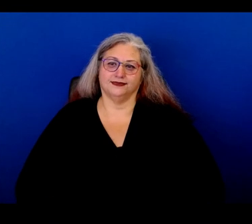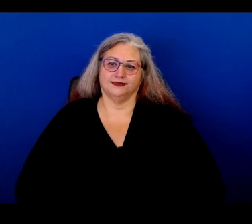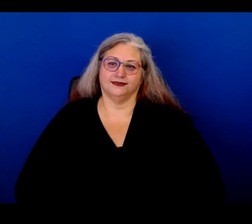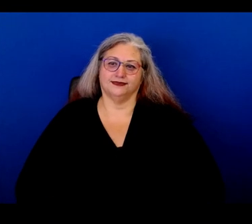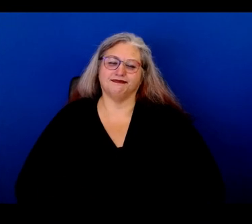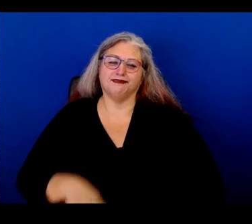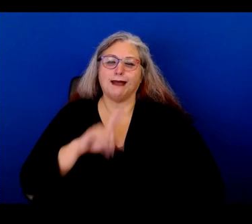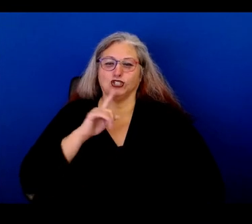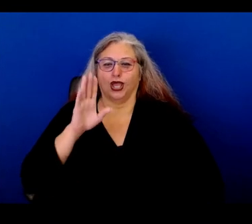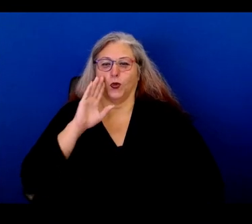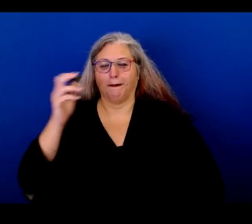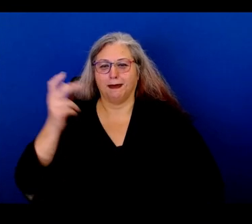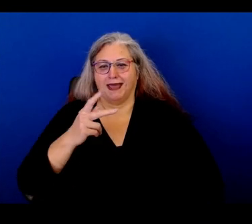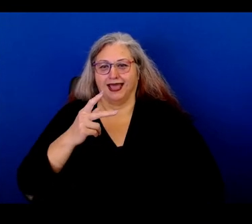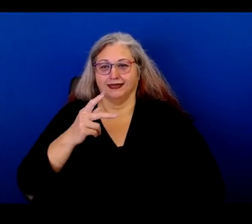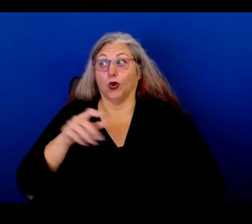He'll come back out, I'm sure.